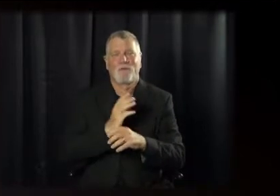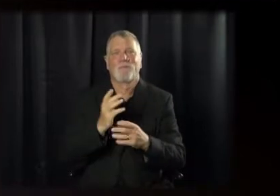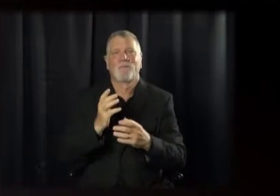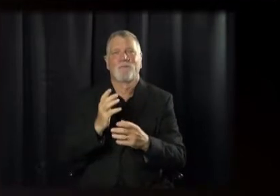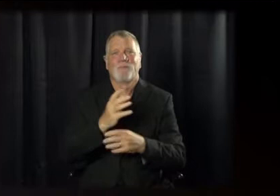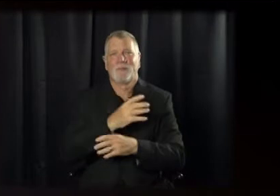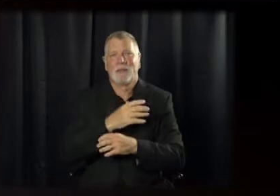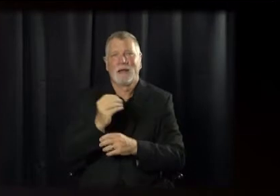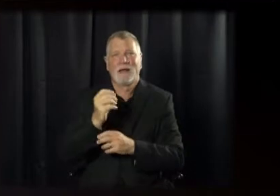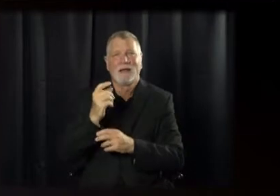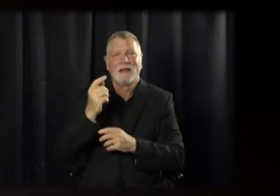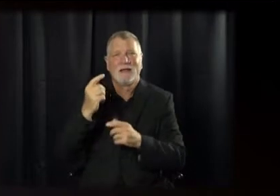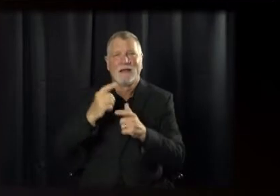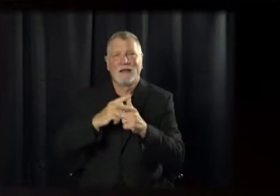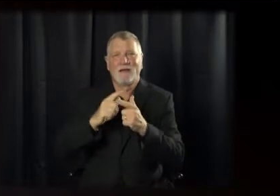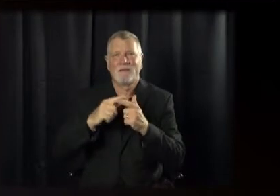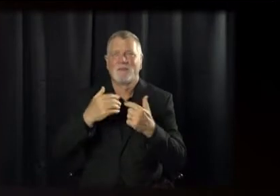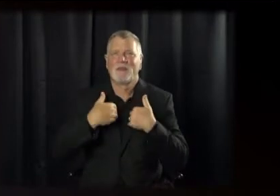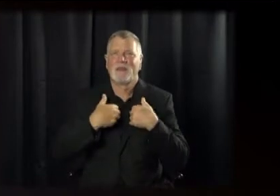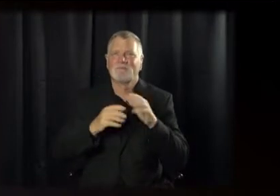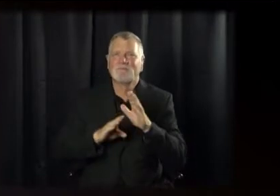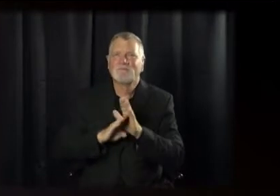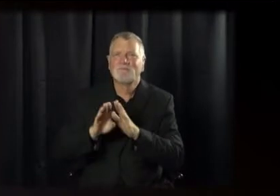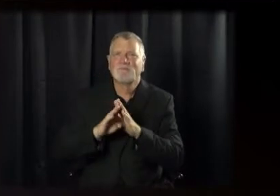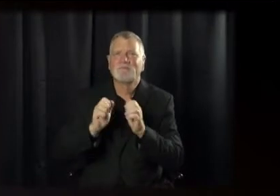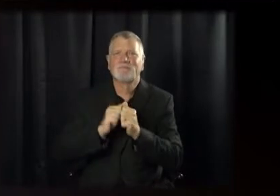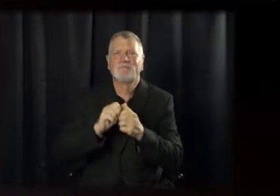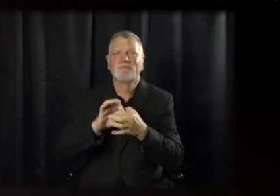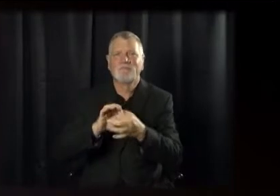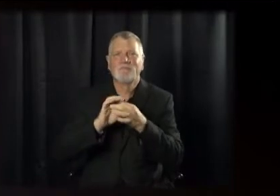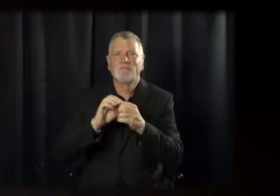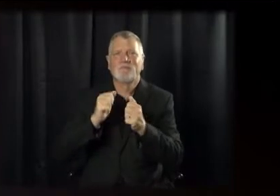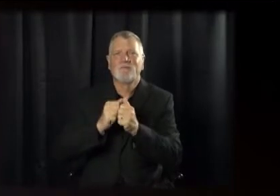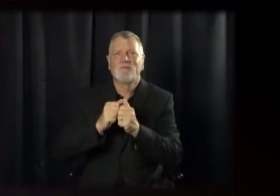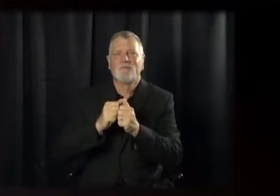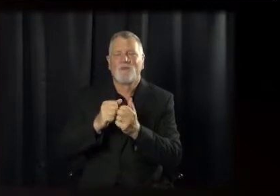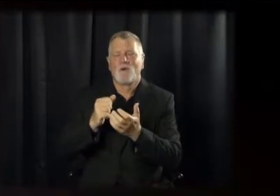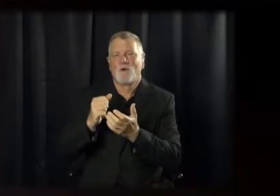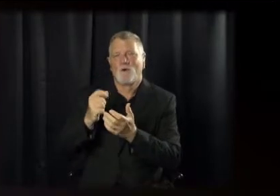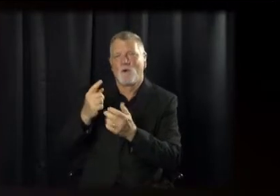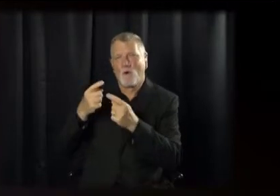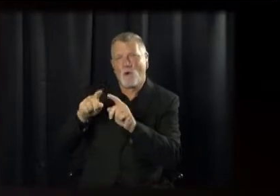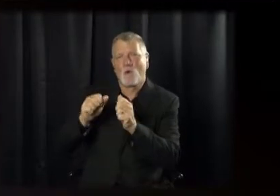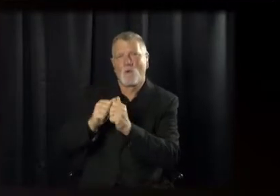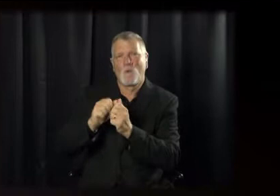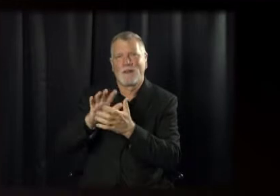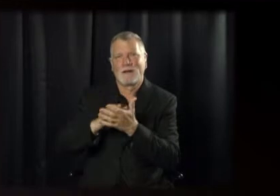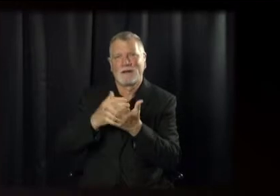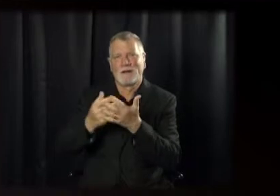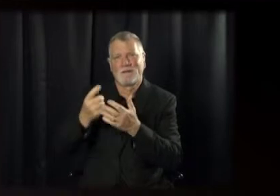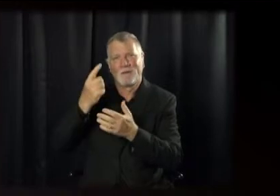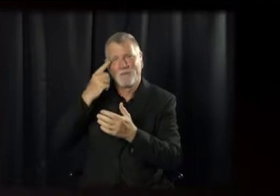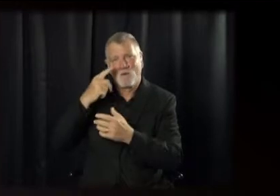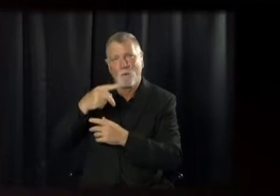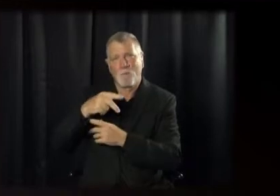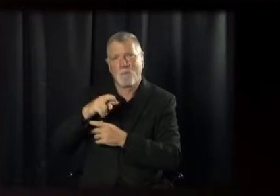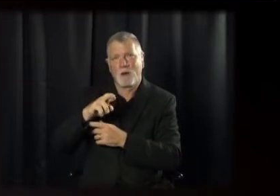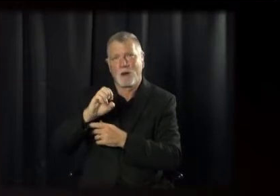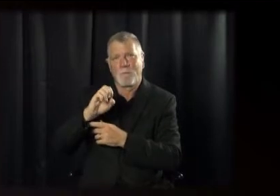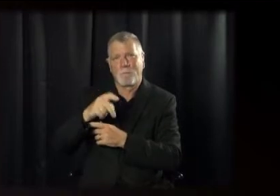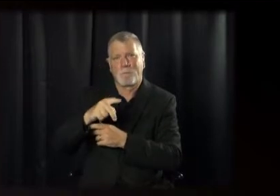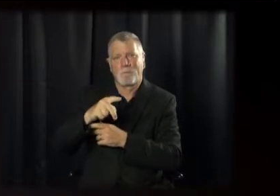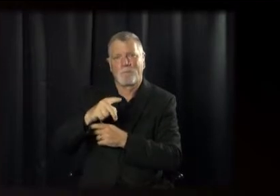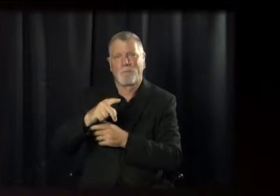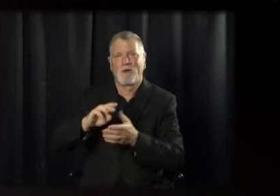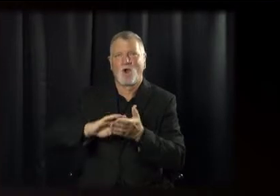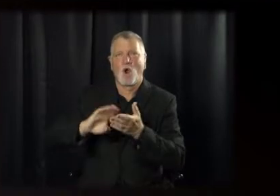particular, the proposed plan assumes an accelerated integration of renewable resources in accordance with the schedule mandated by PREP, the